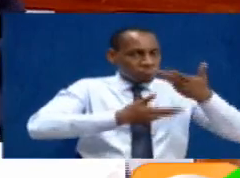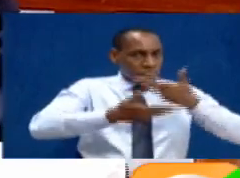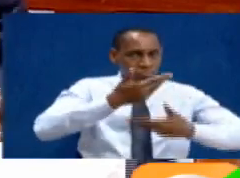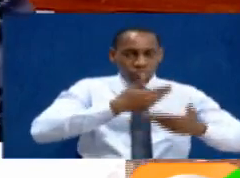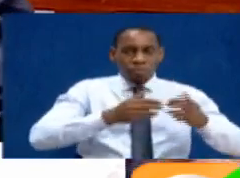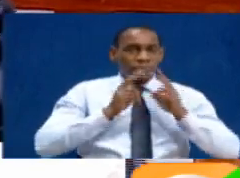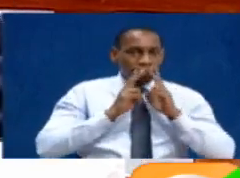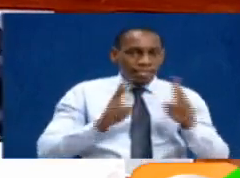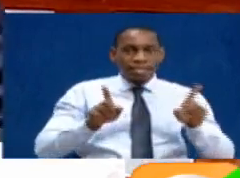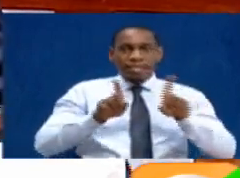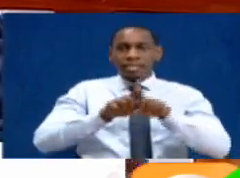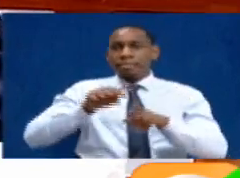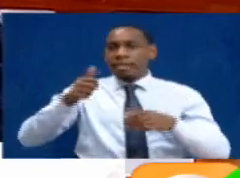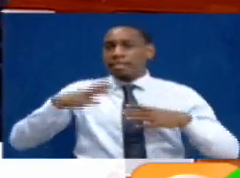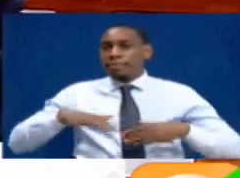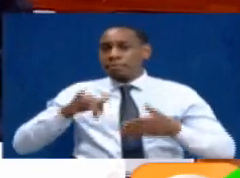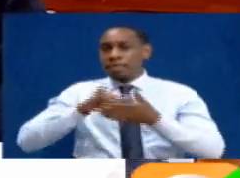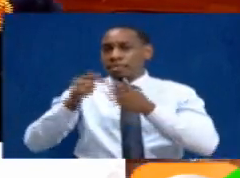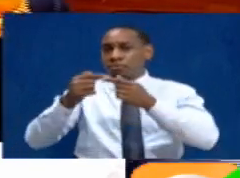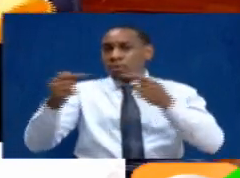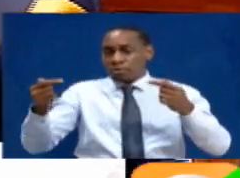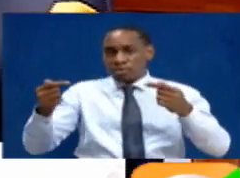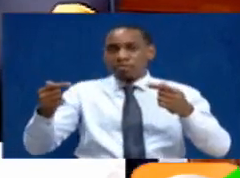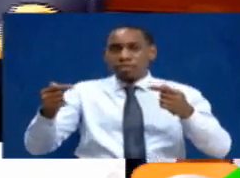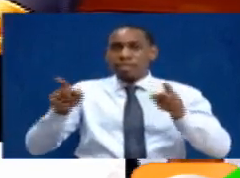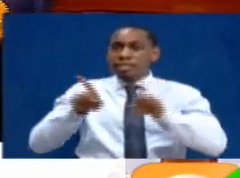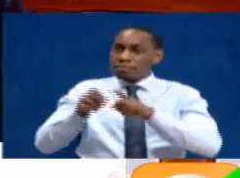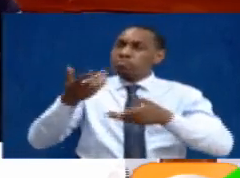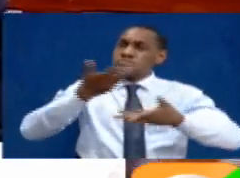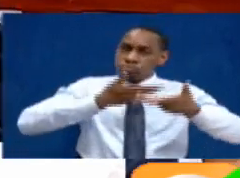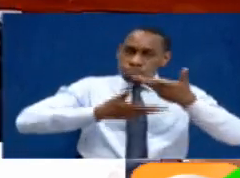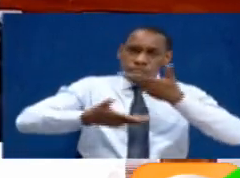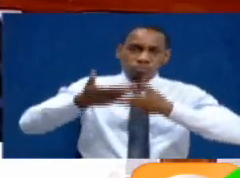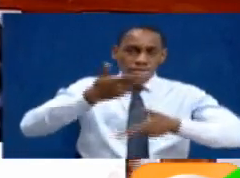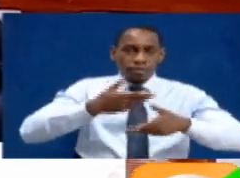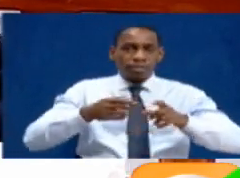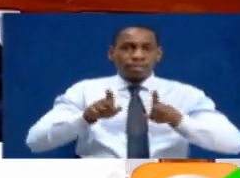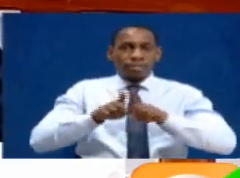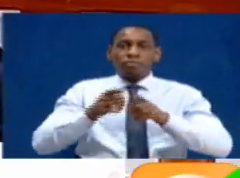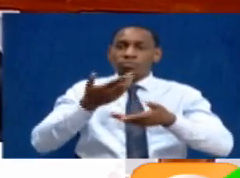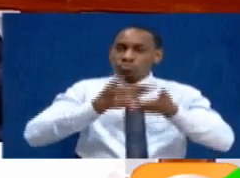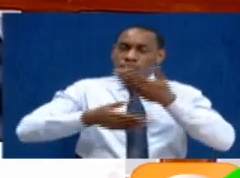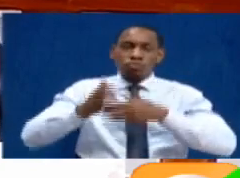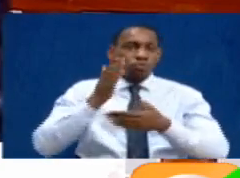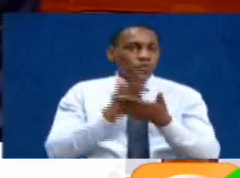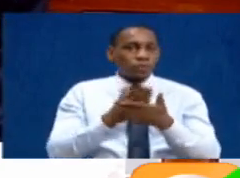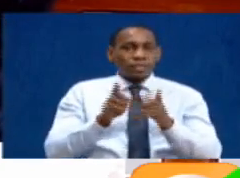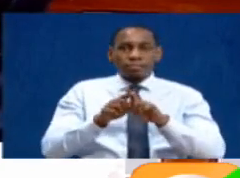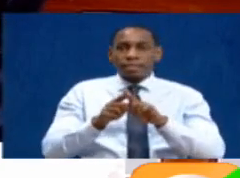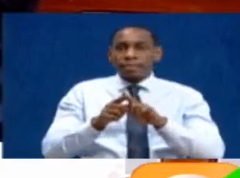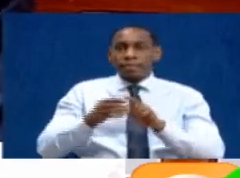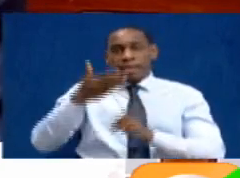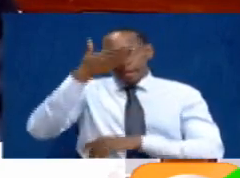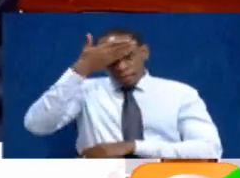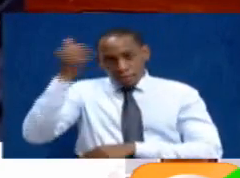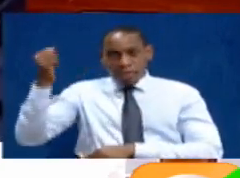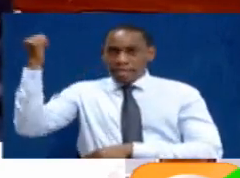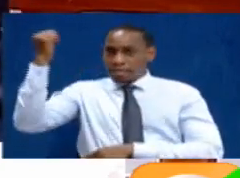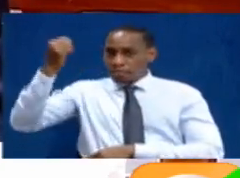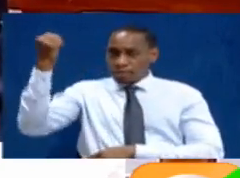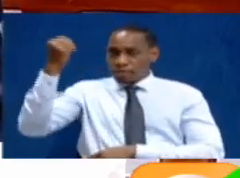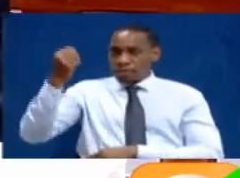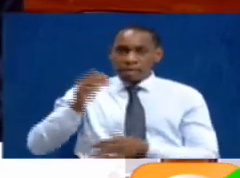those people who are perceived opposed to me and sit with them and mingle with them and forget about politics